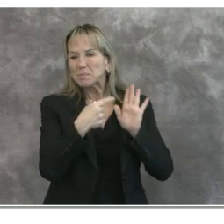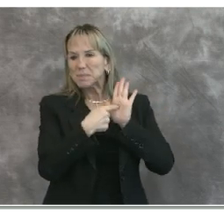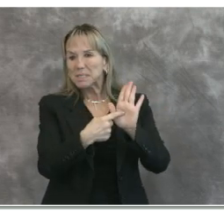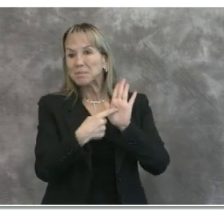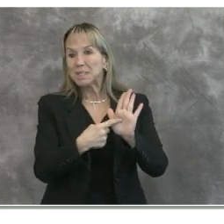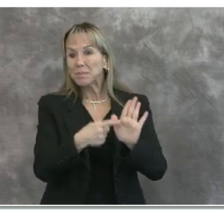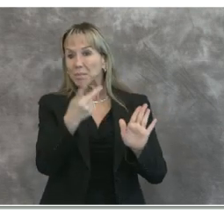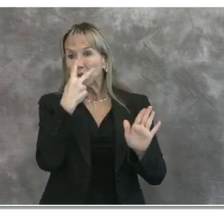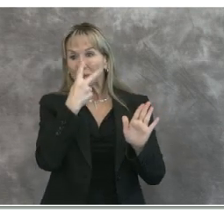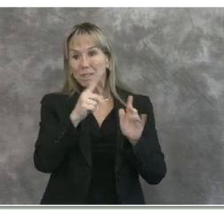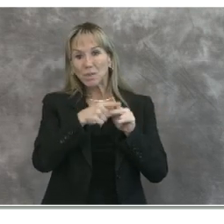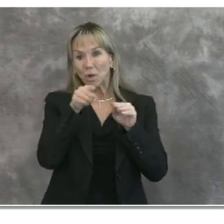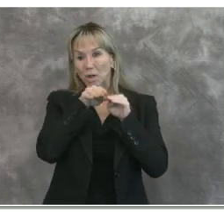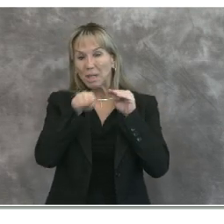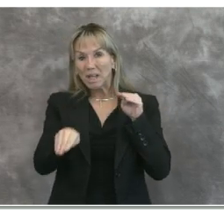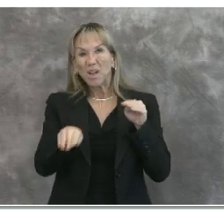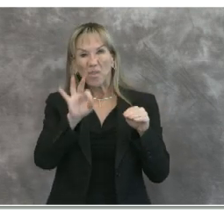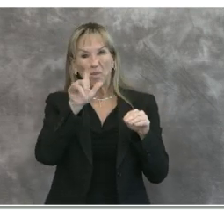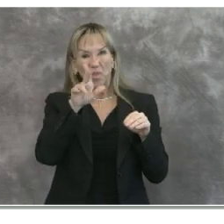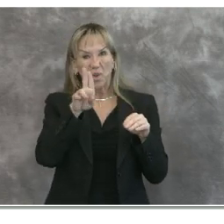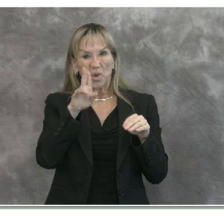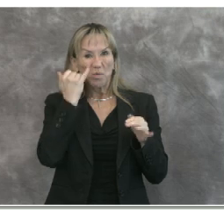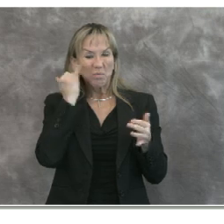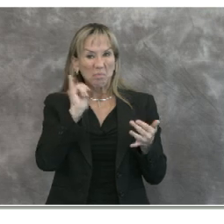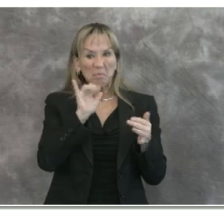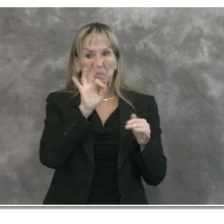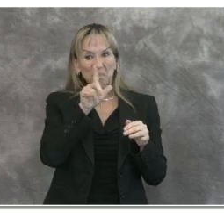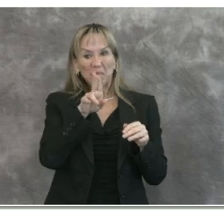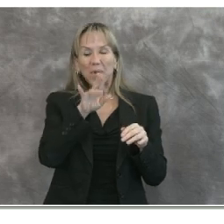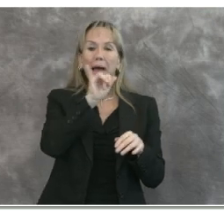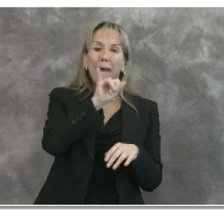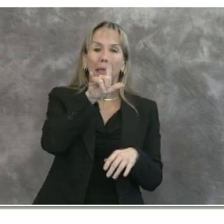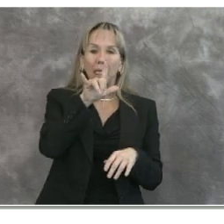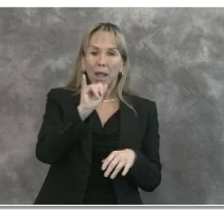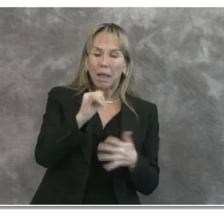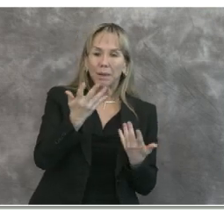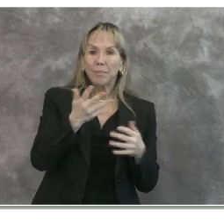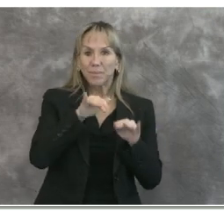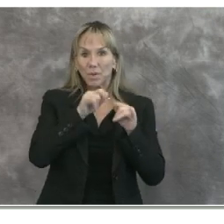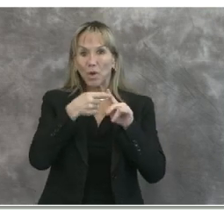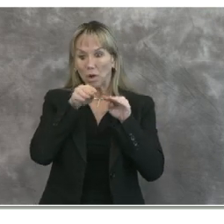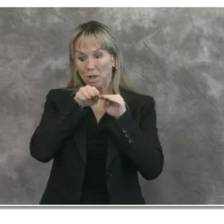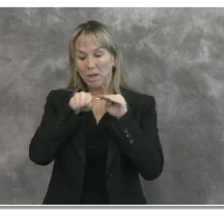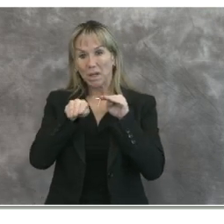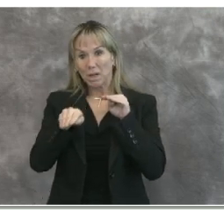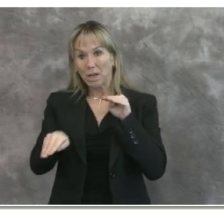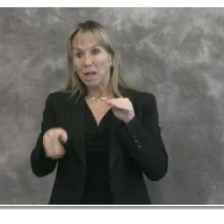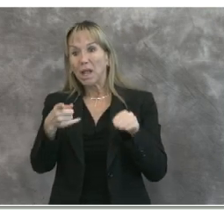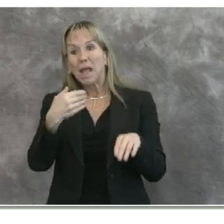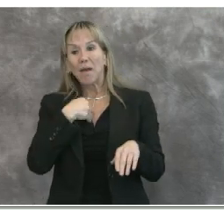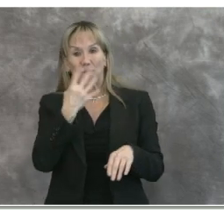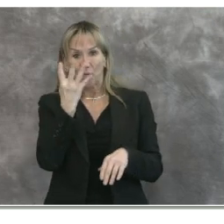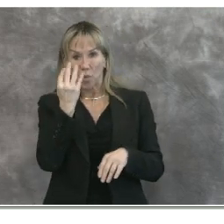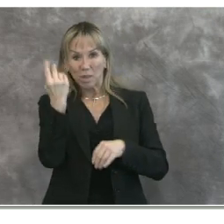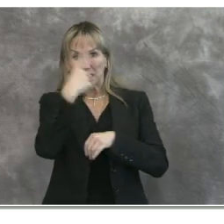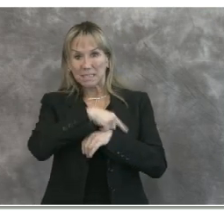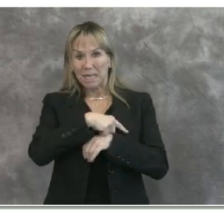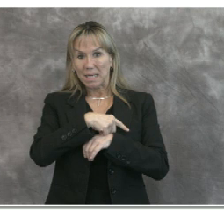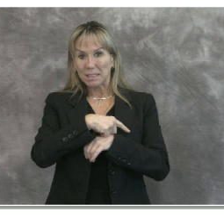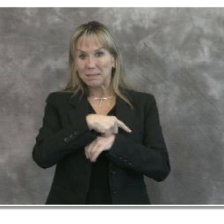A downward trajectory of influenza-like illnesses or ILIs that are reported within the past 14